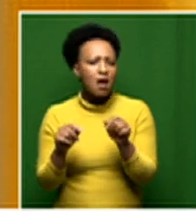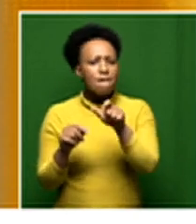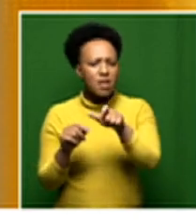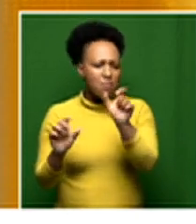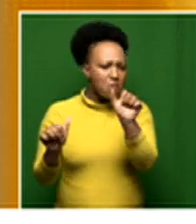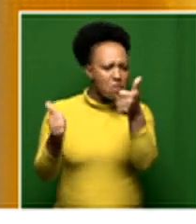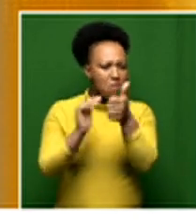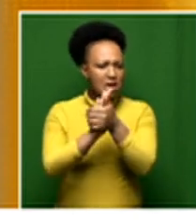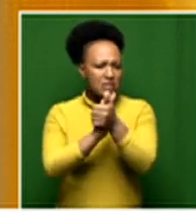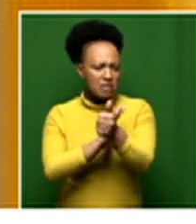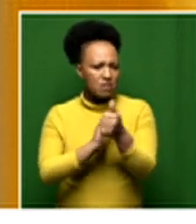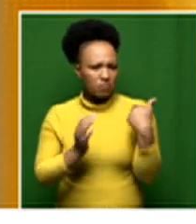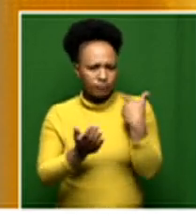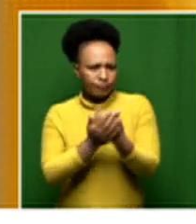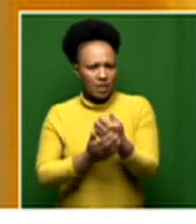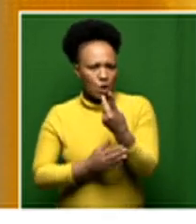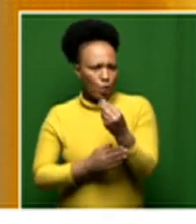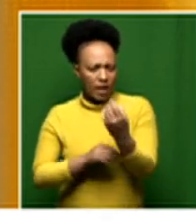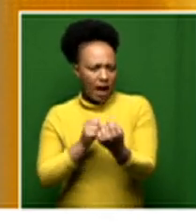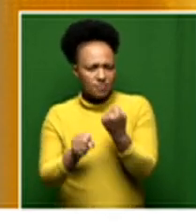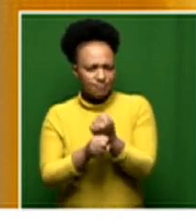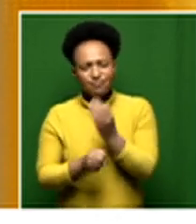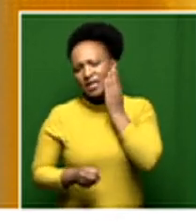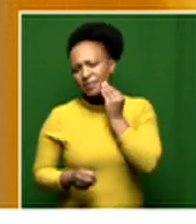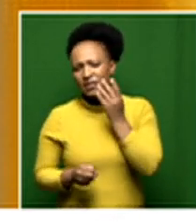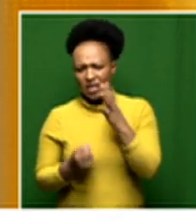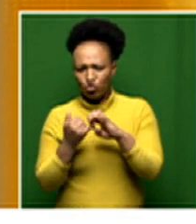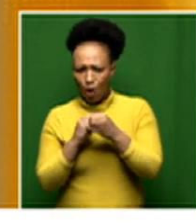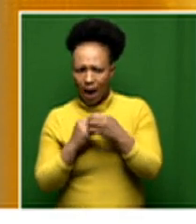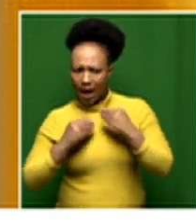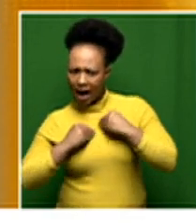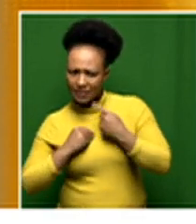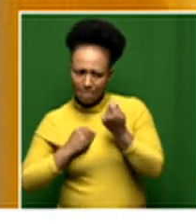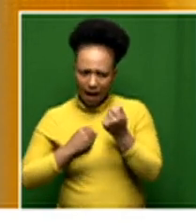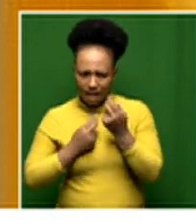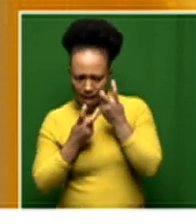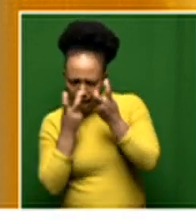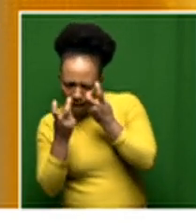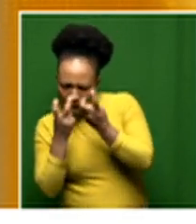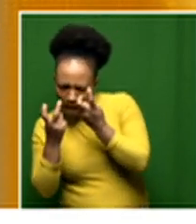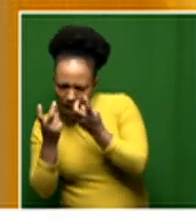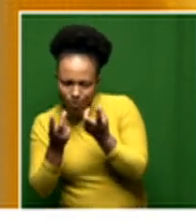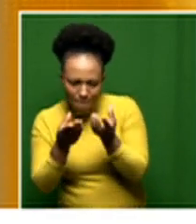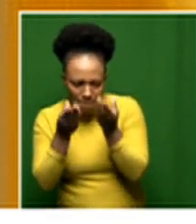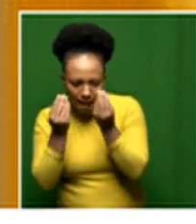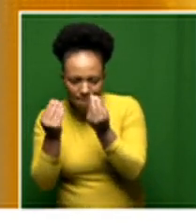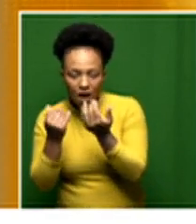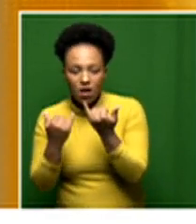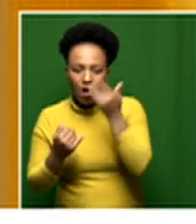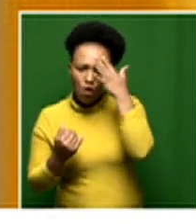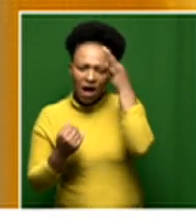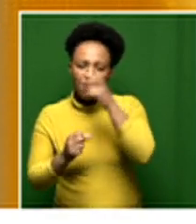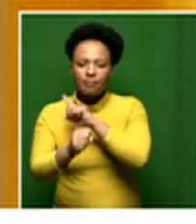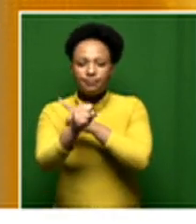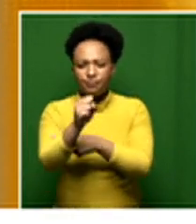law enforcement who's had now 20 years of experience of trying to track assets. So I think the state's capacity is quite good to do